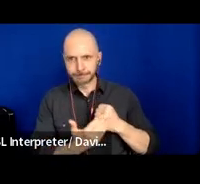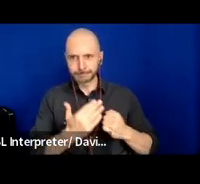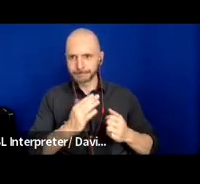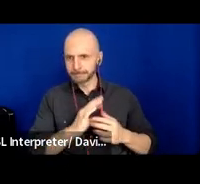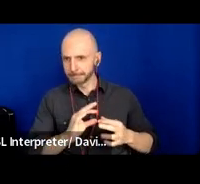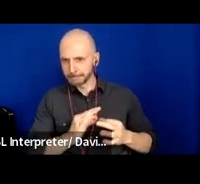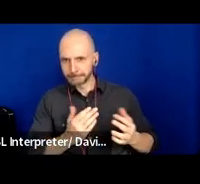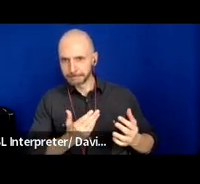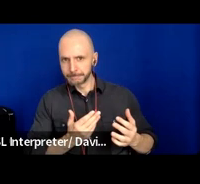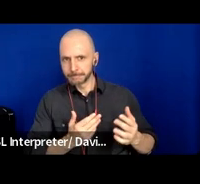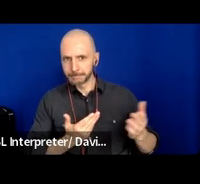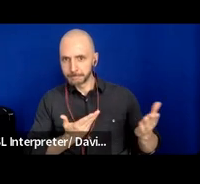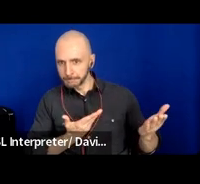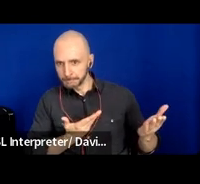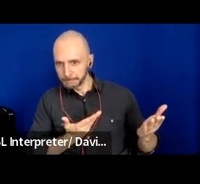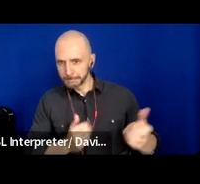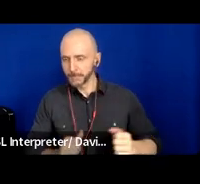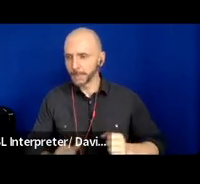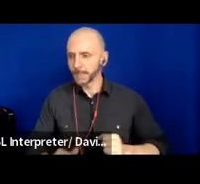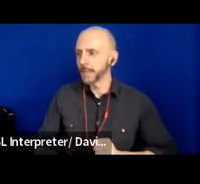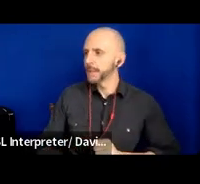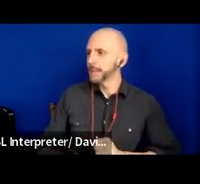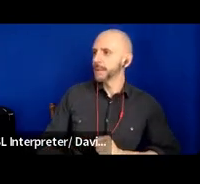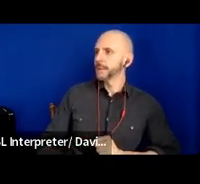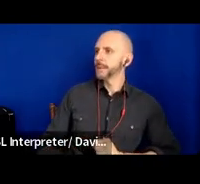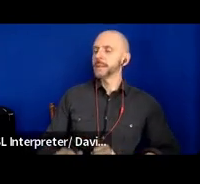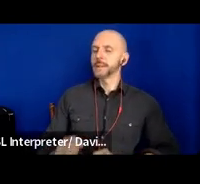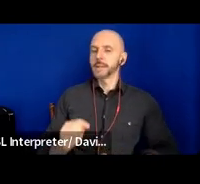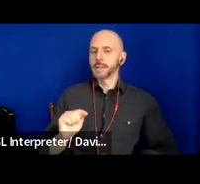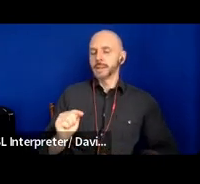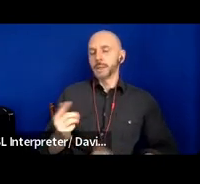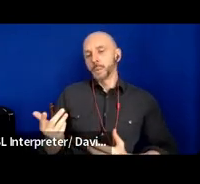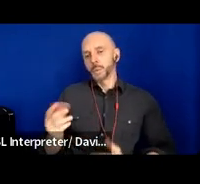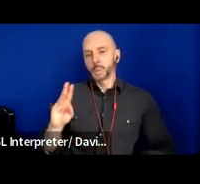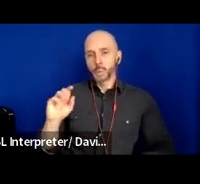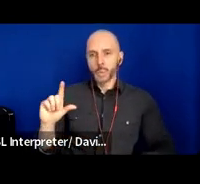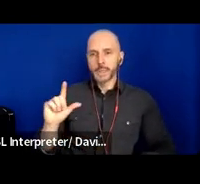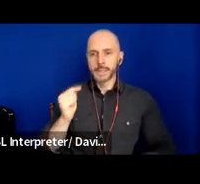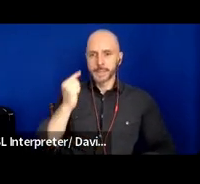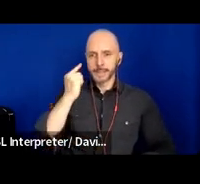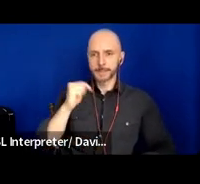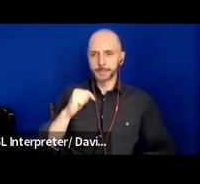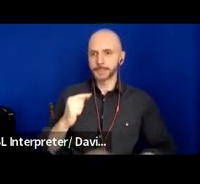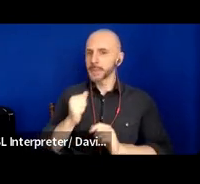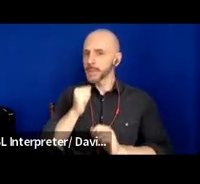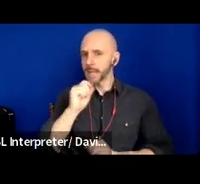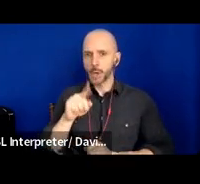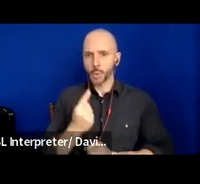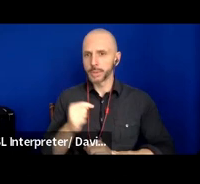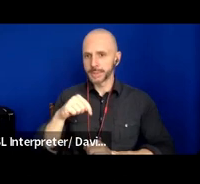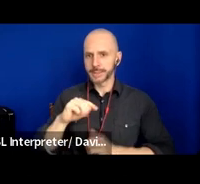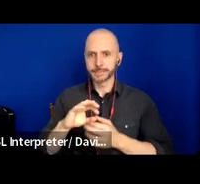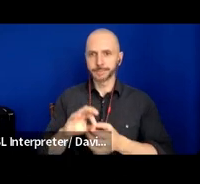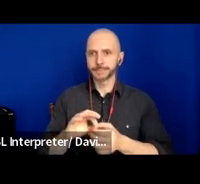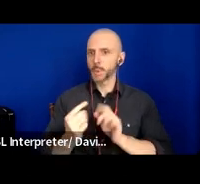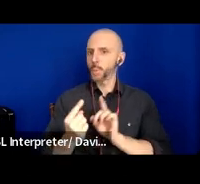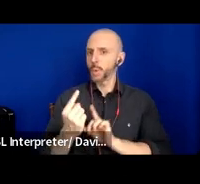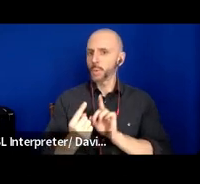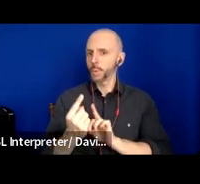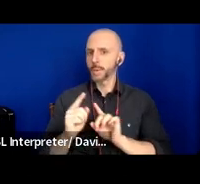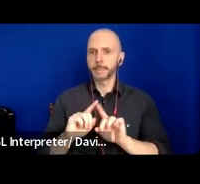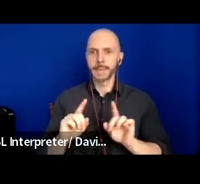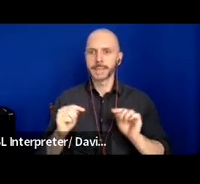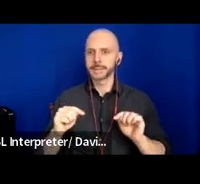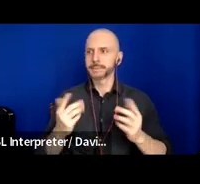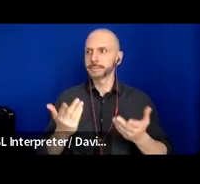we're doing in terms of this is not just about a one-on-one piece, it's about what's the environments we have created. And so what are the other resources, right?